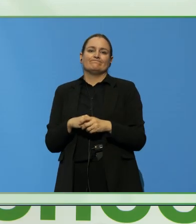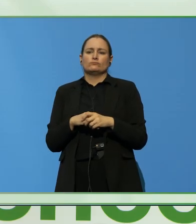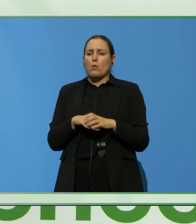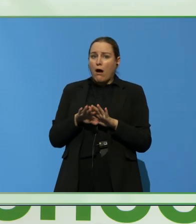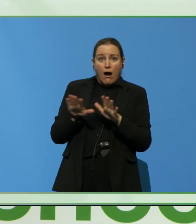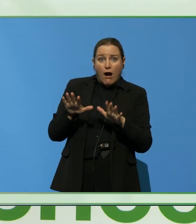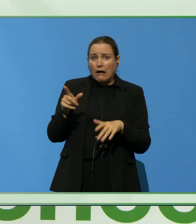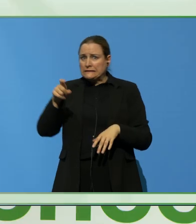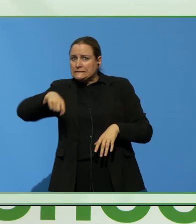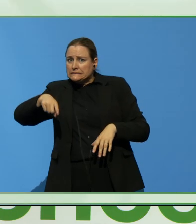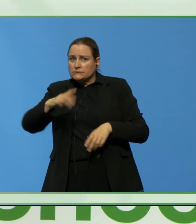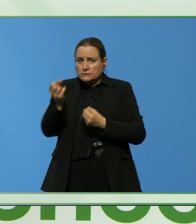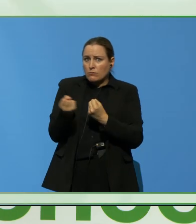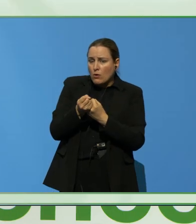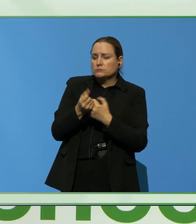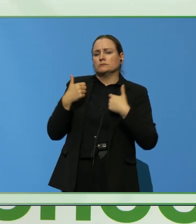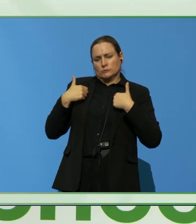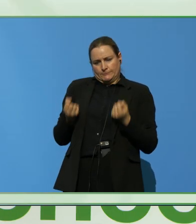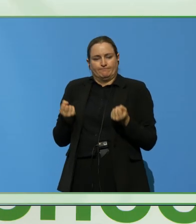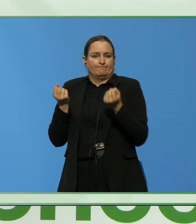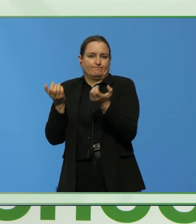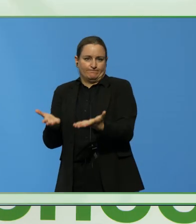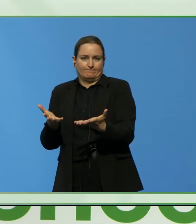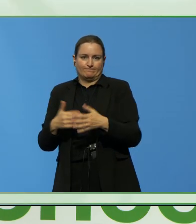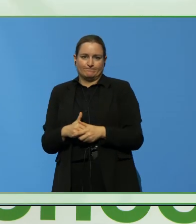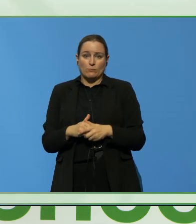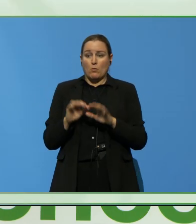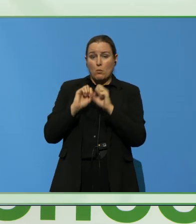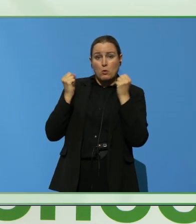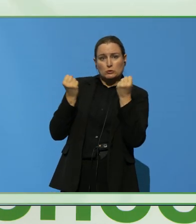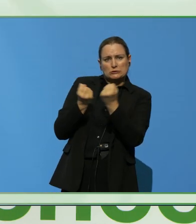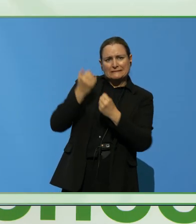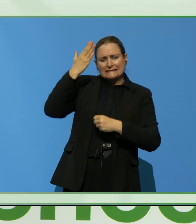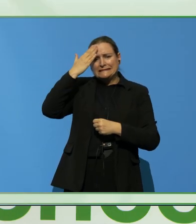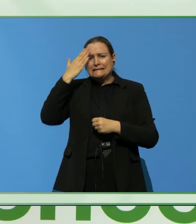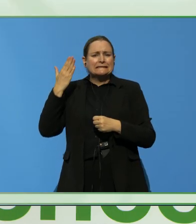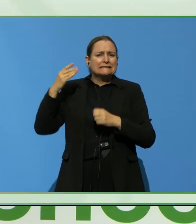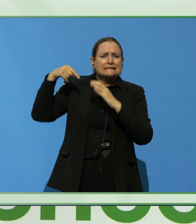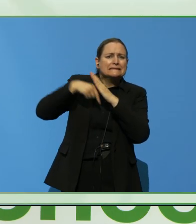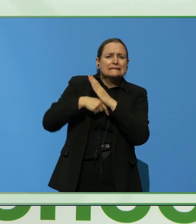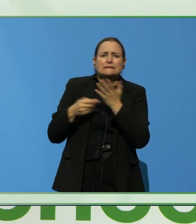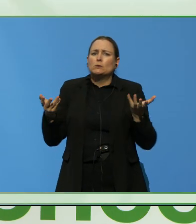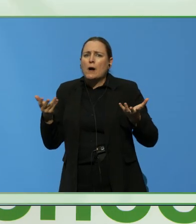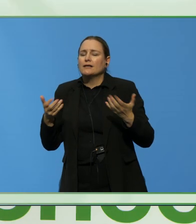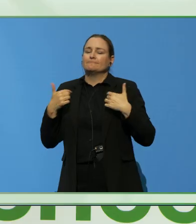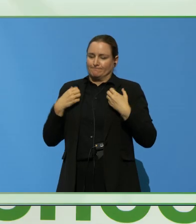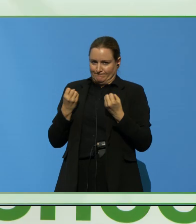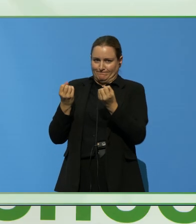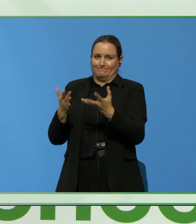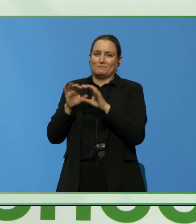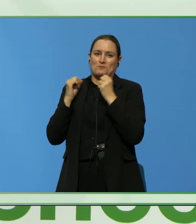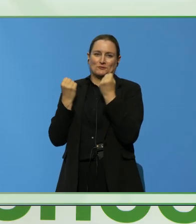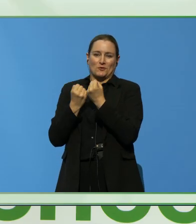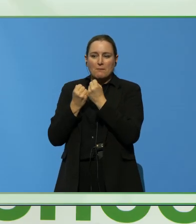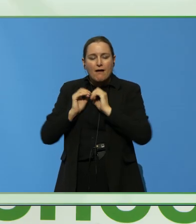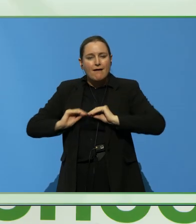resources, and different, let's say, workshops, which help media professionals to enhance their capacity, whether it